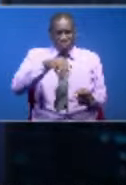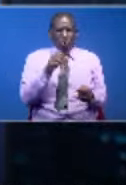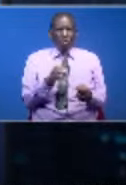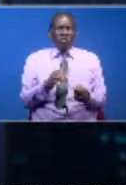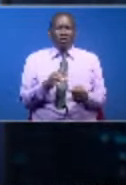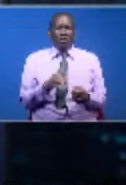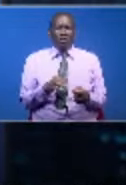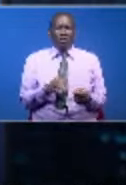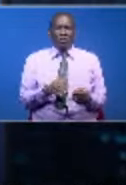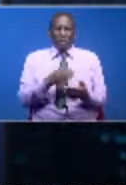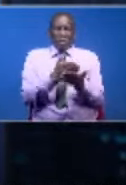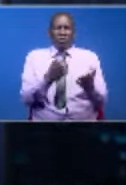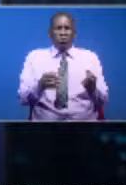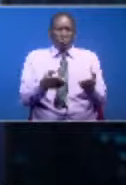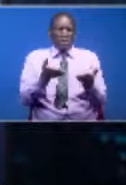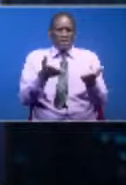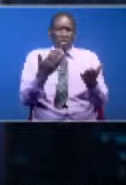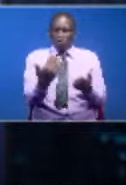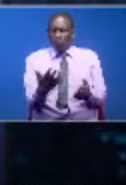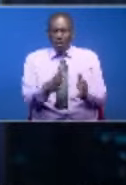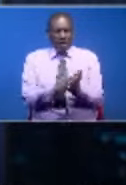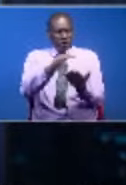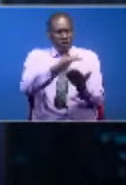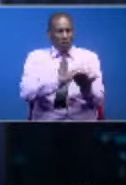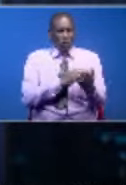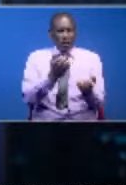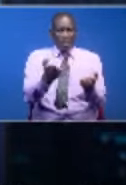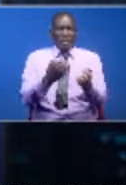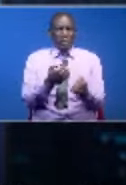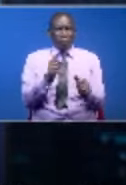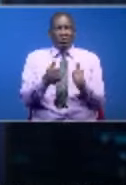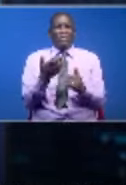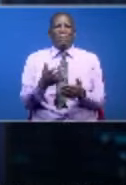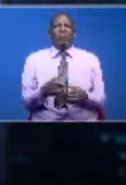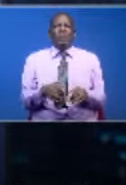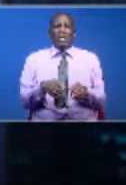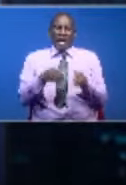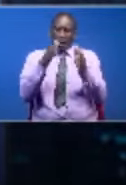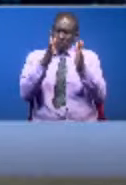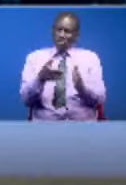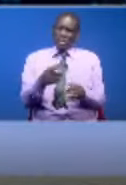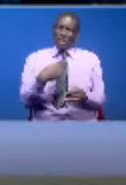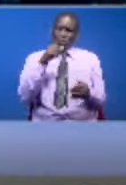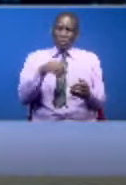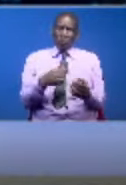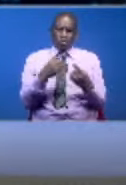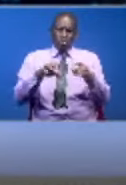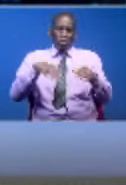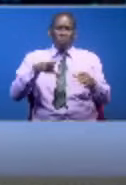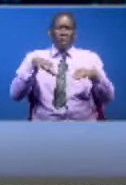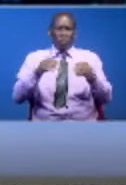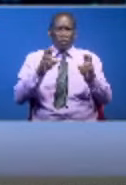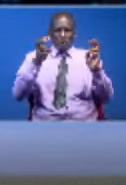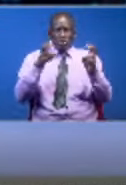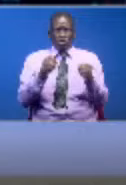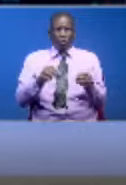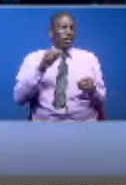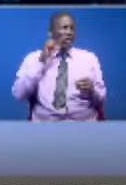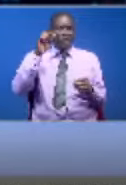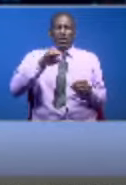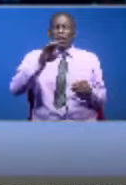of some of these instruments and the reporting requirements that are there. And there's a viewer here who's saying, Cecilia is talking so much about this issue of gender bonds.